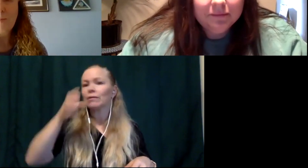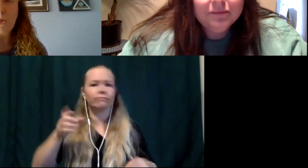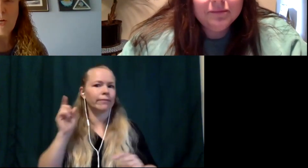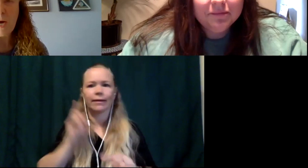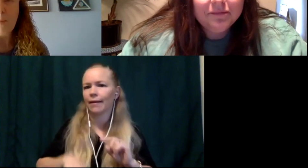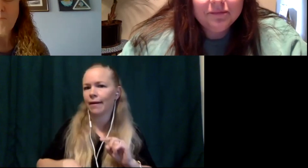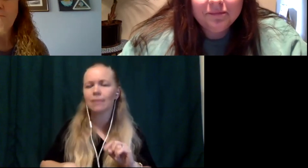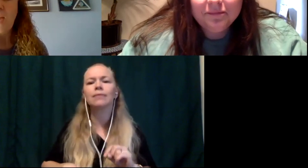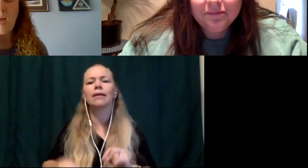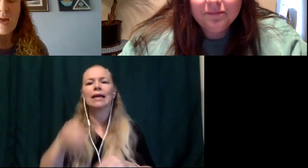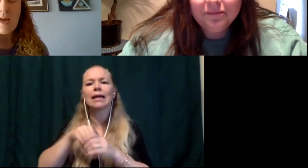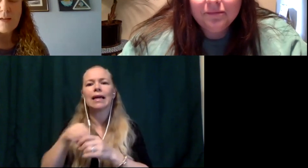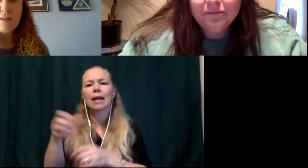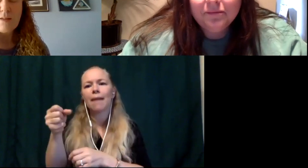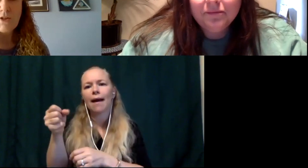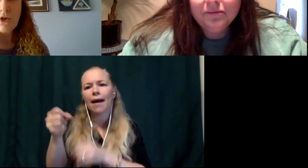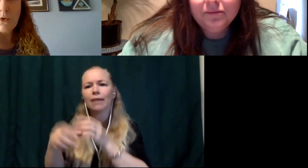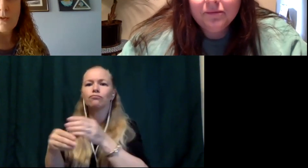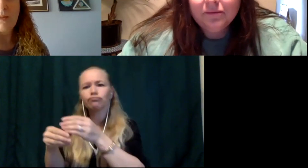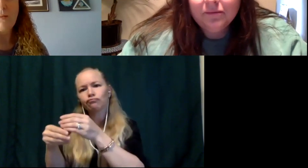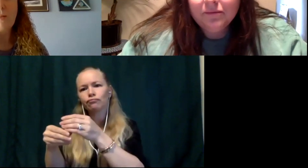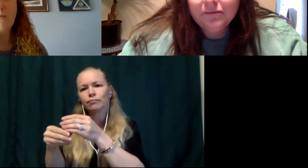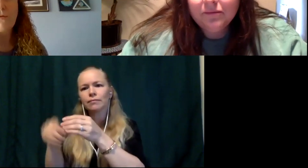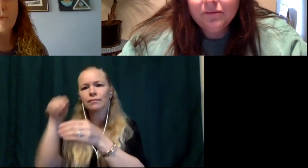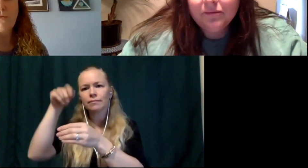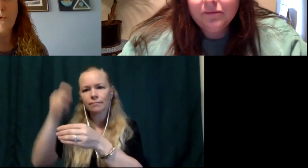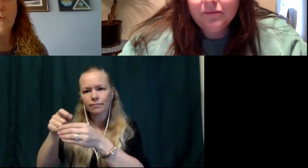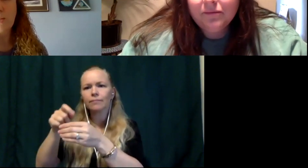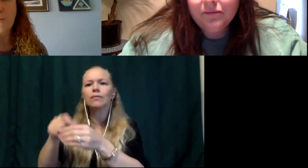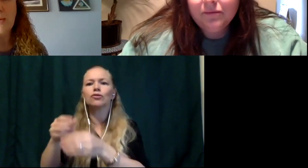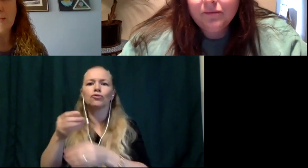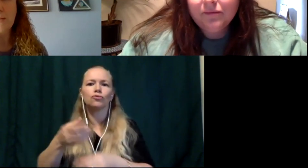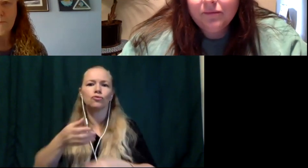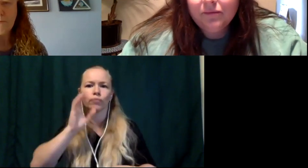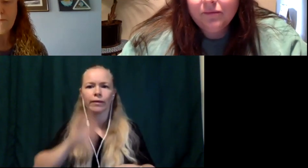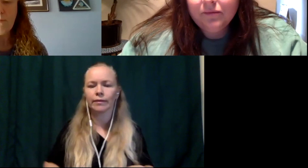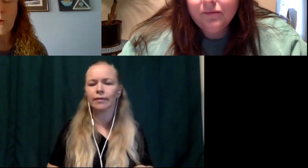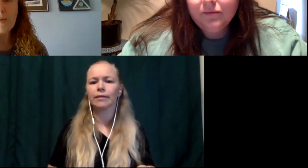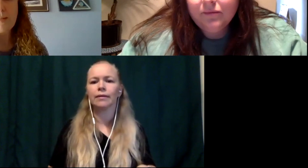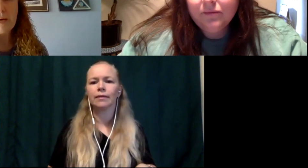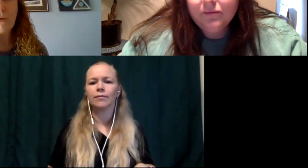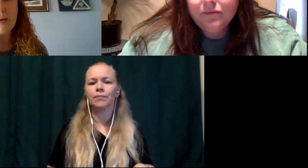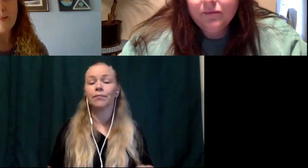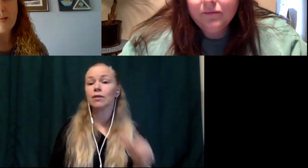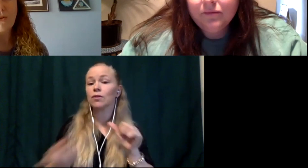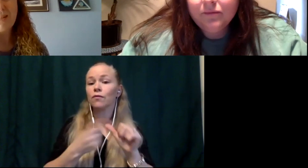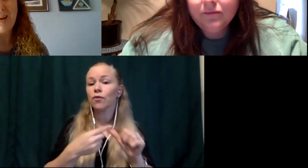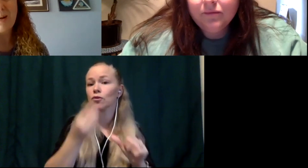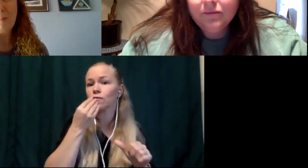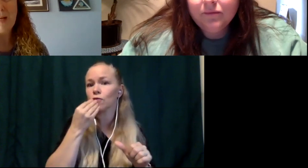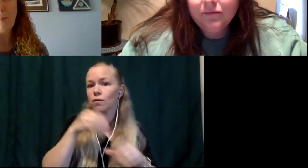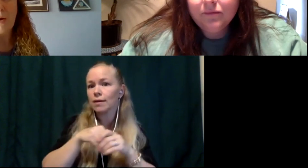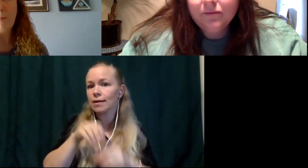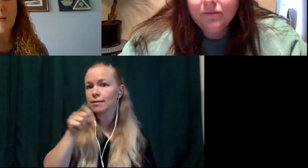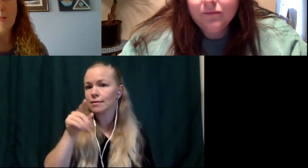a special cup. And so the first food in space wasn't that great, and the astronauts kind